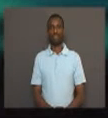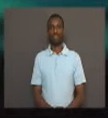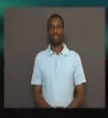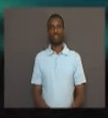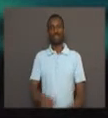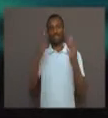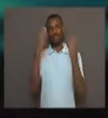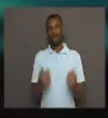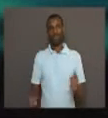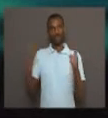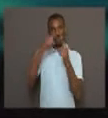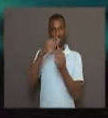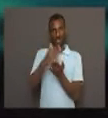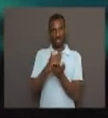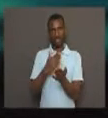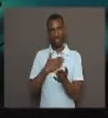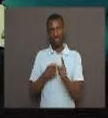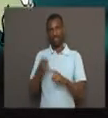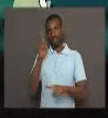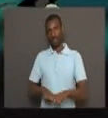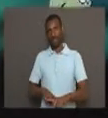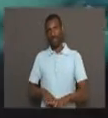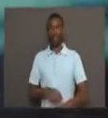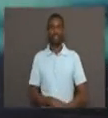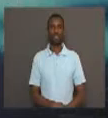Let's get back to our lesson.